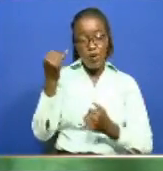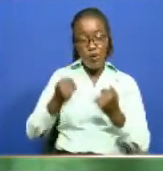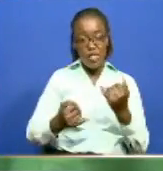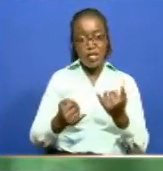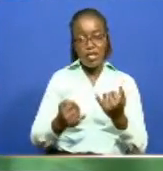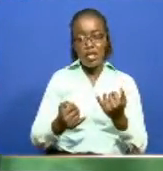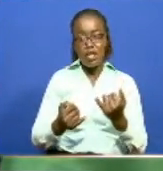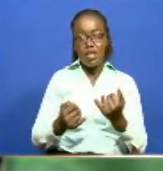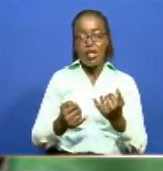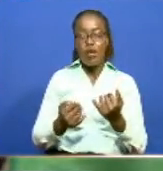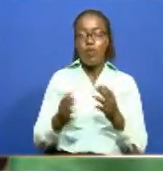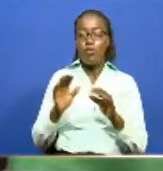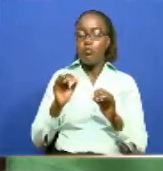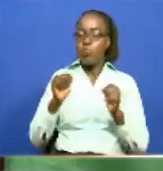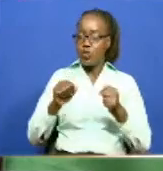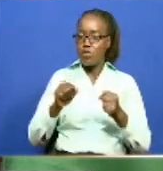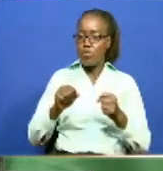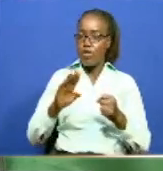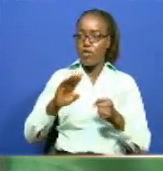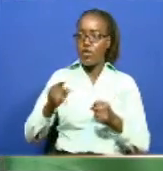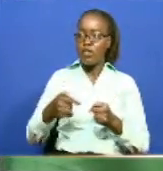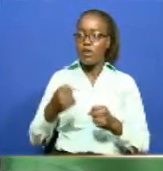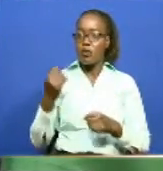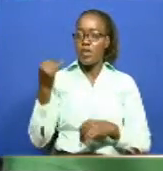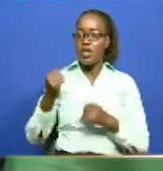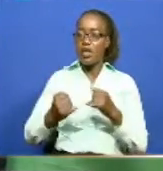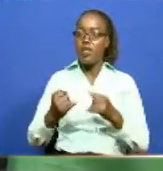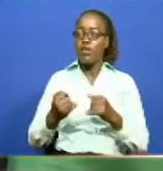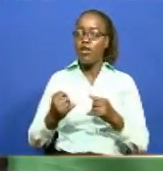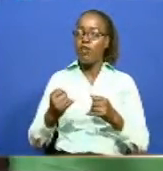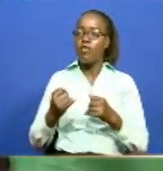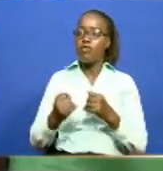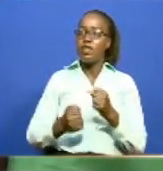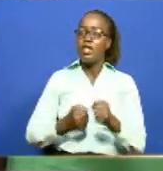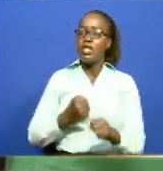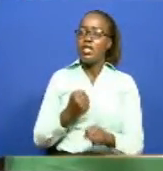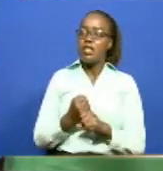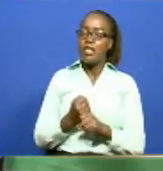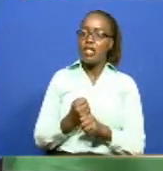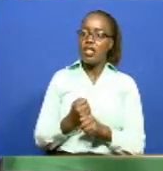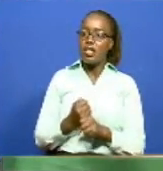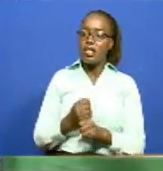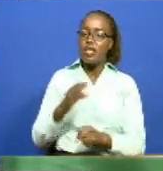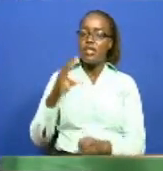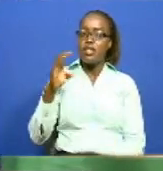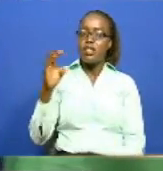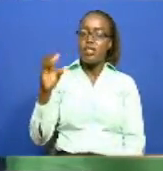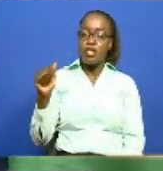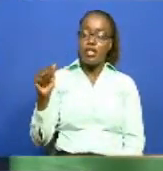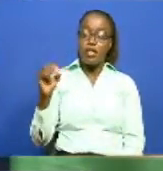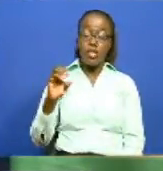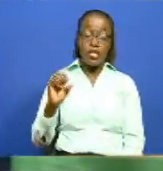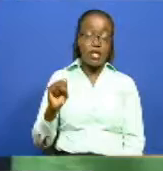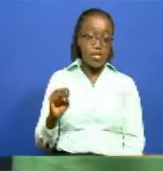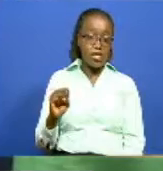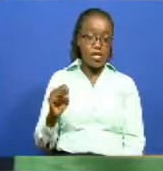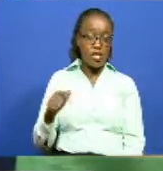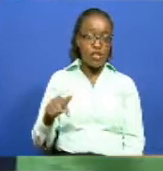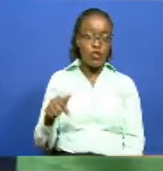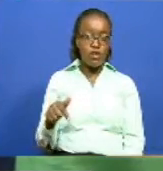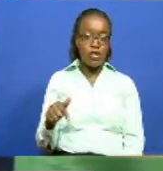lose 5,000 people by the end of this year. Madam CS has just highlighted the numbers for today. We are still